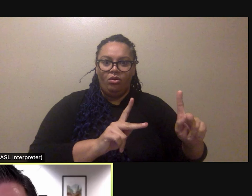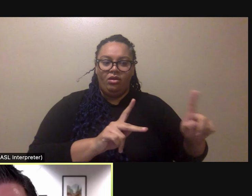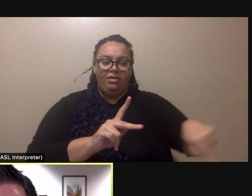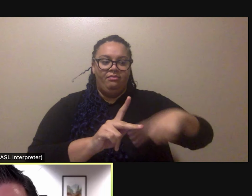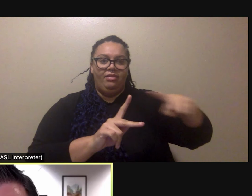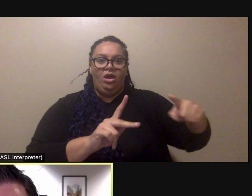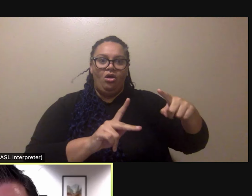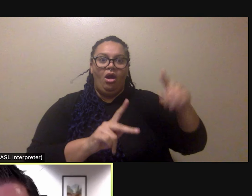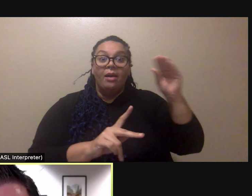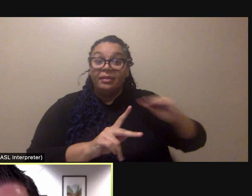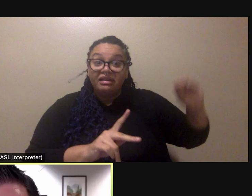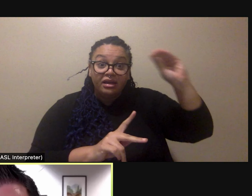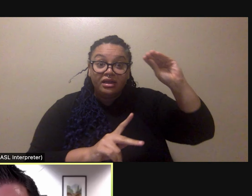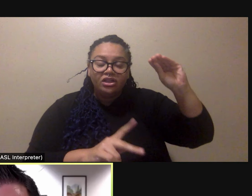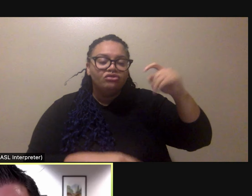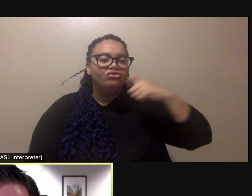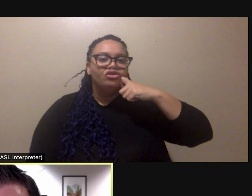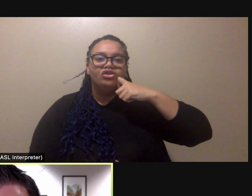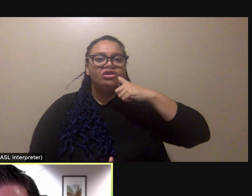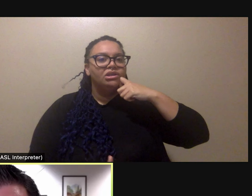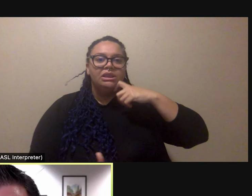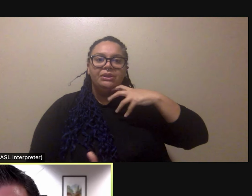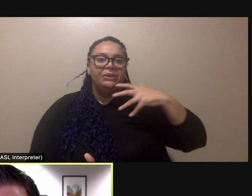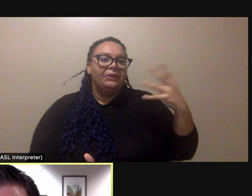of their opinion just